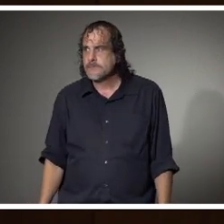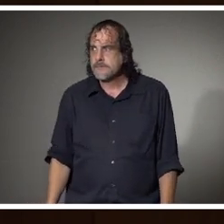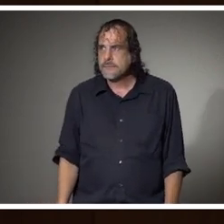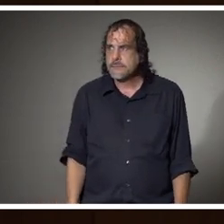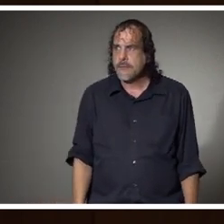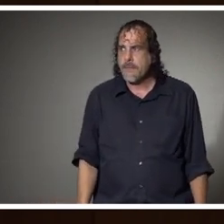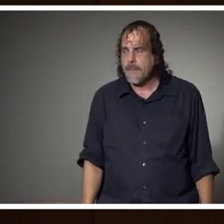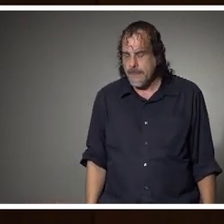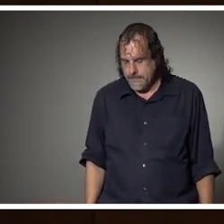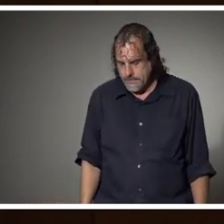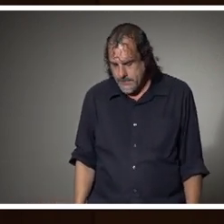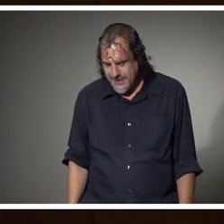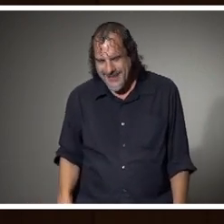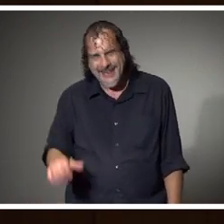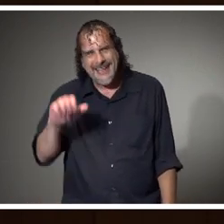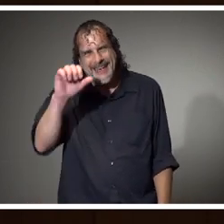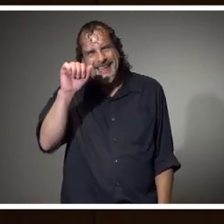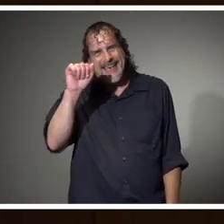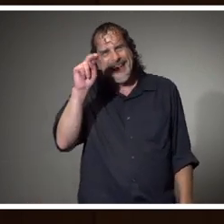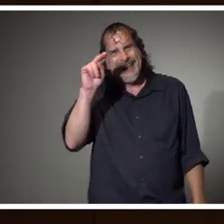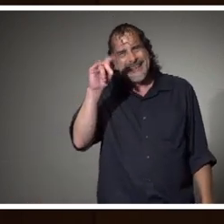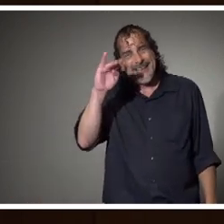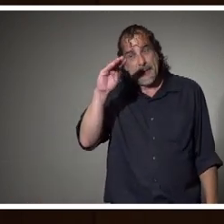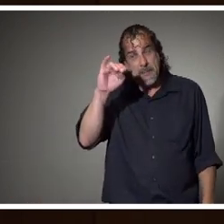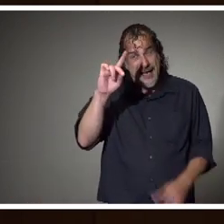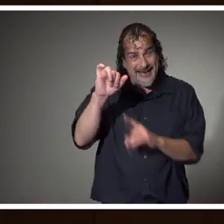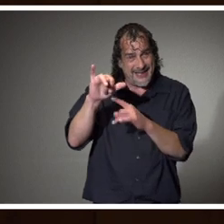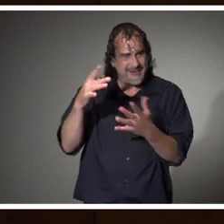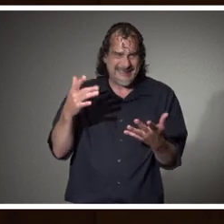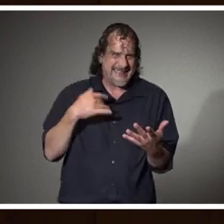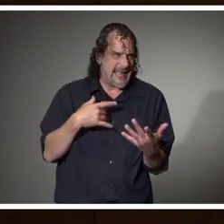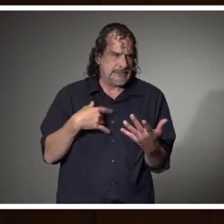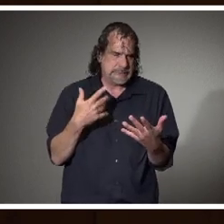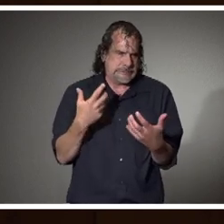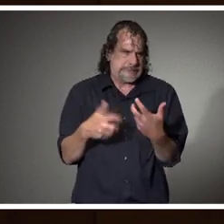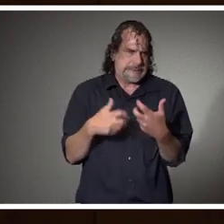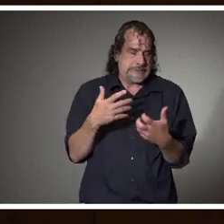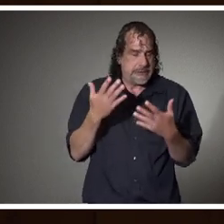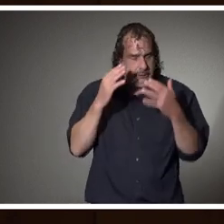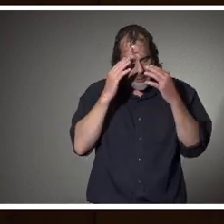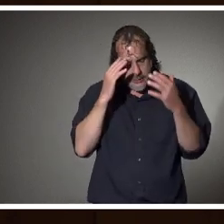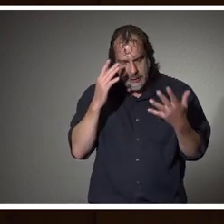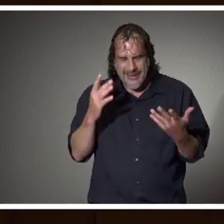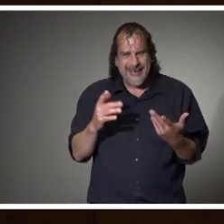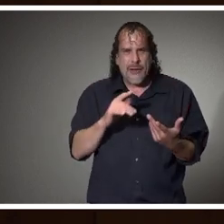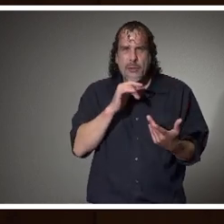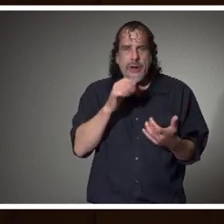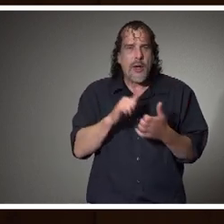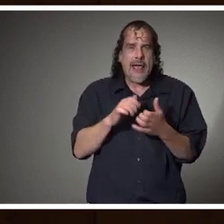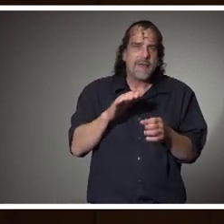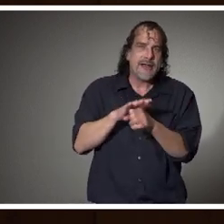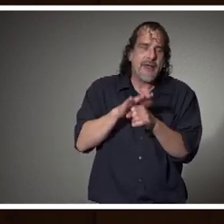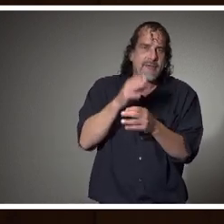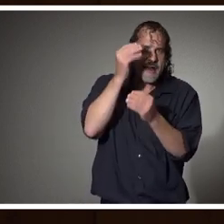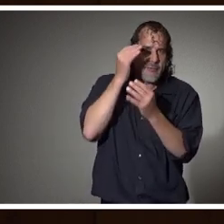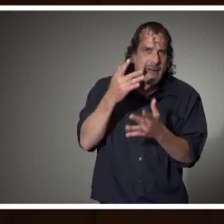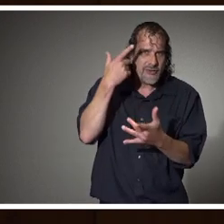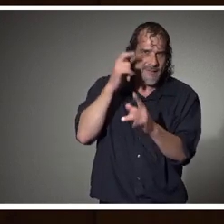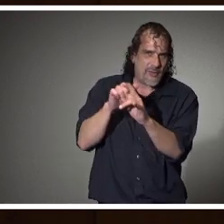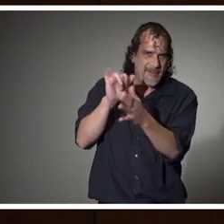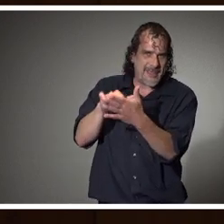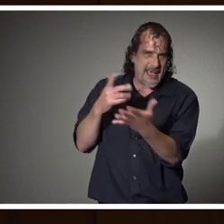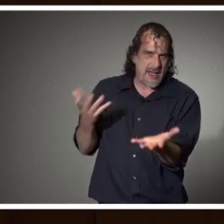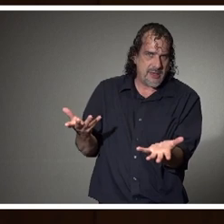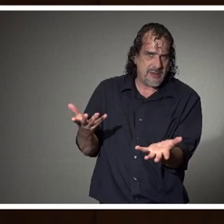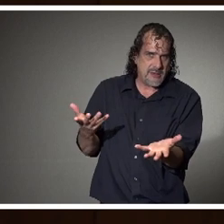We'll see more testing. The antibody test is a really tricky one. It doesn't have the therapeutic utility that most people think it does. It